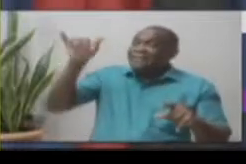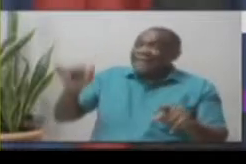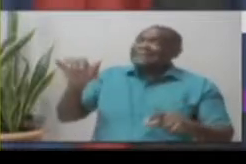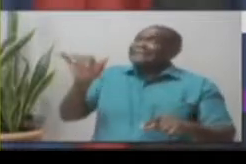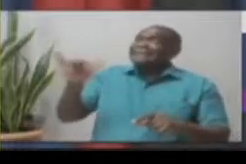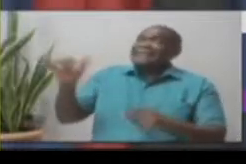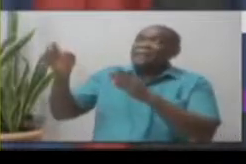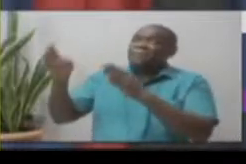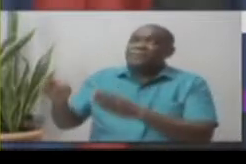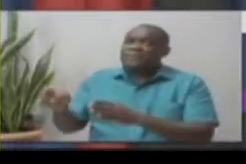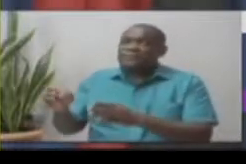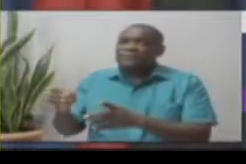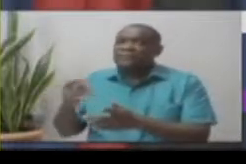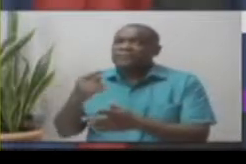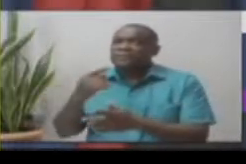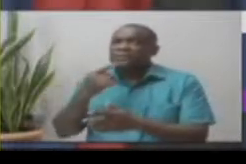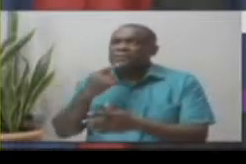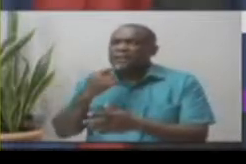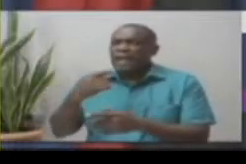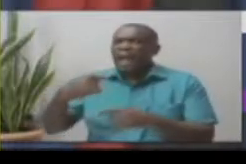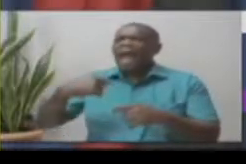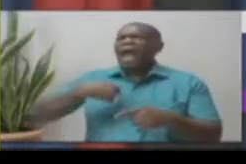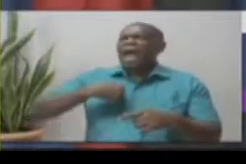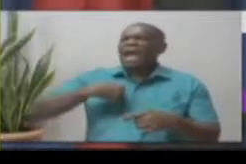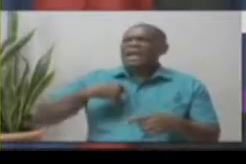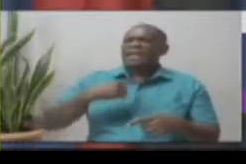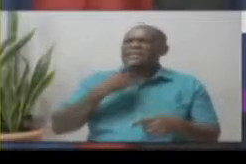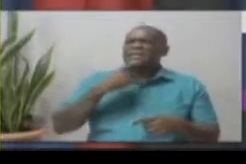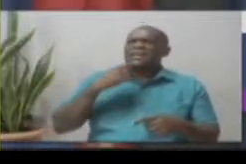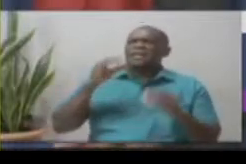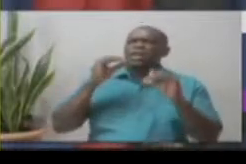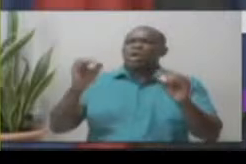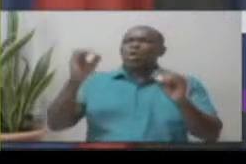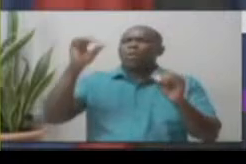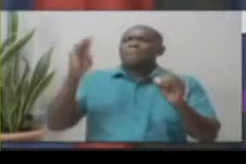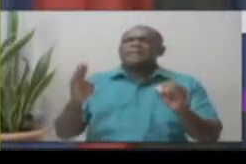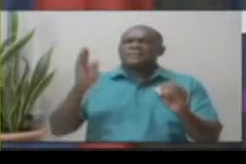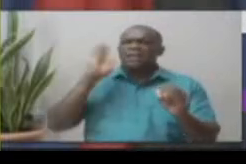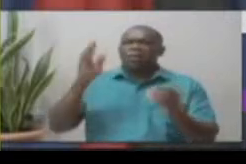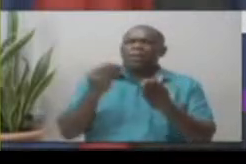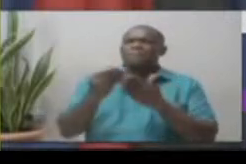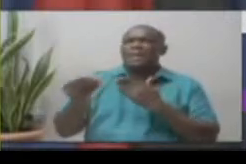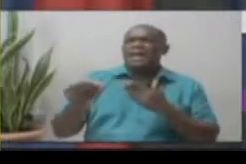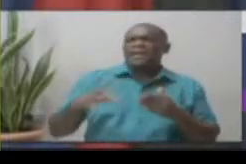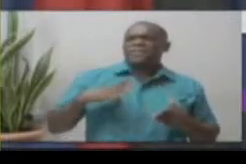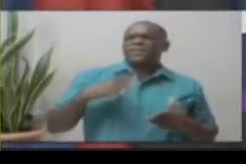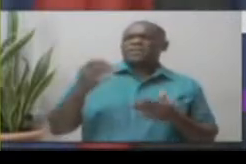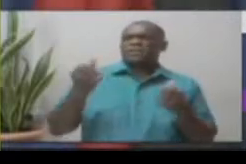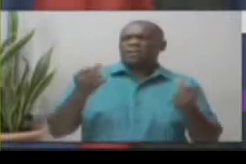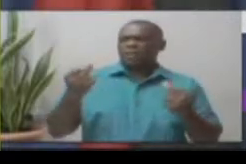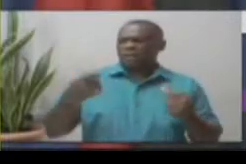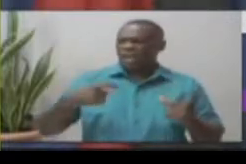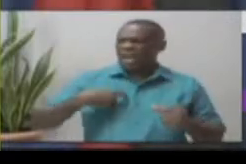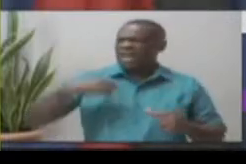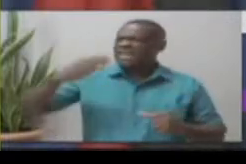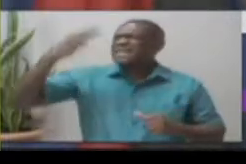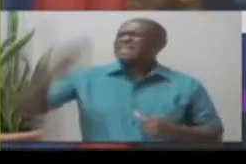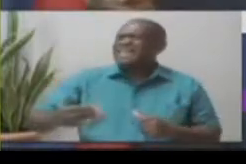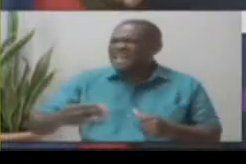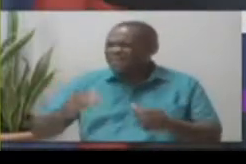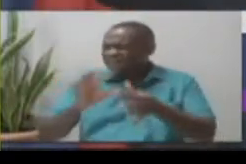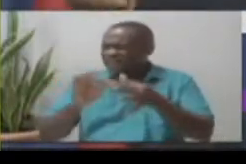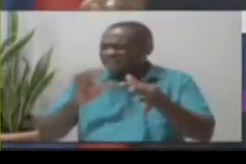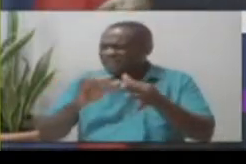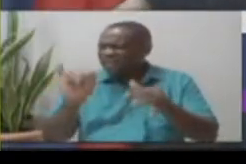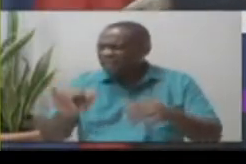thing. Because it was never my intention to tell ministers what car to buy. What I did say is that no minister